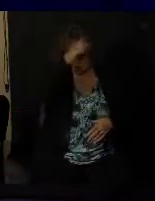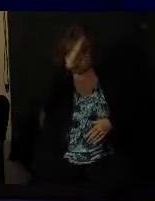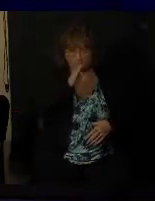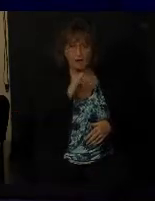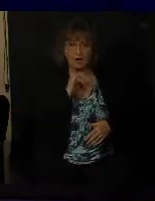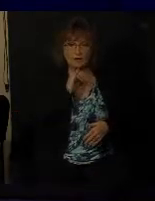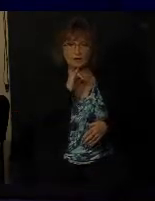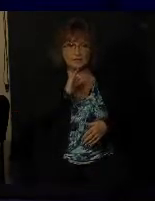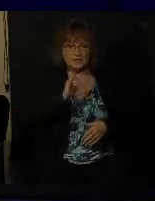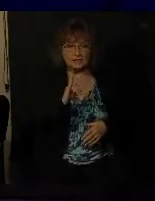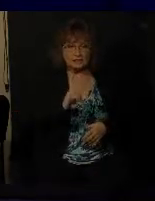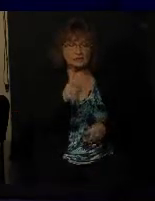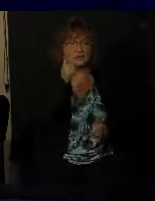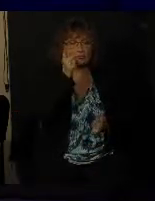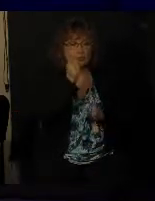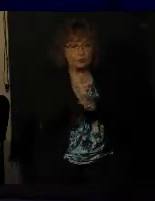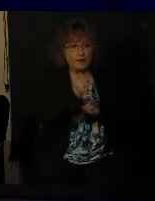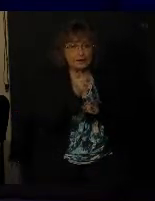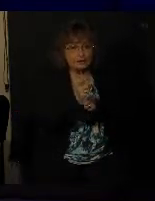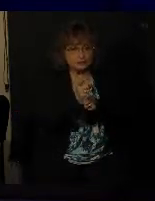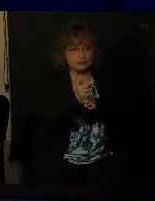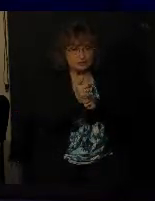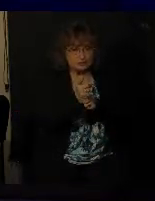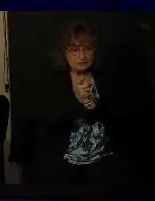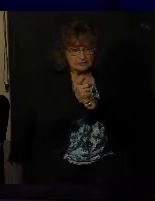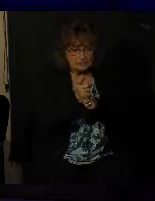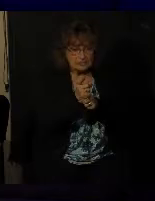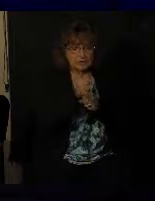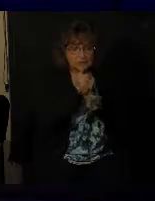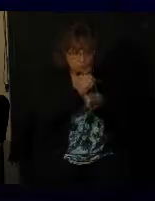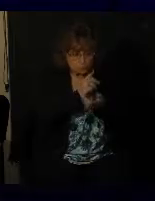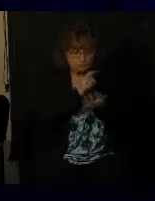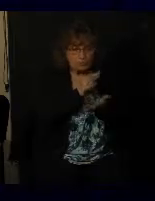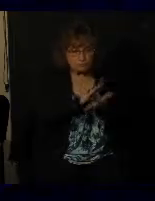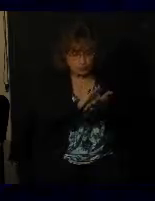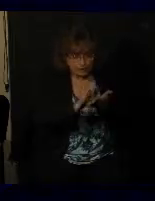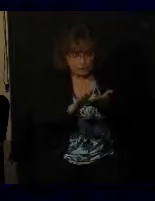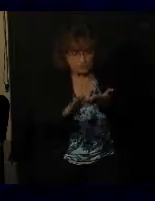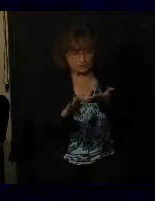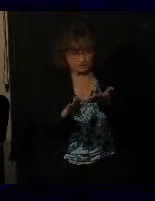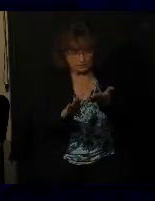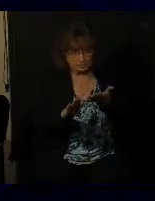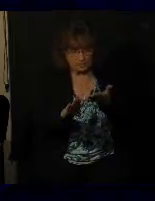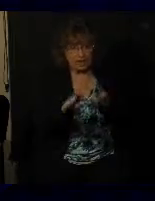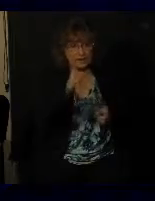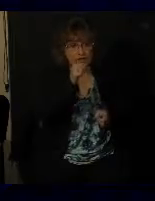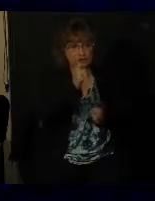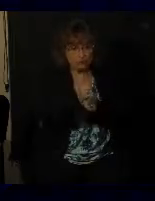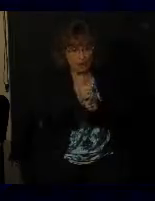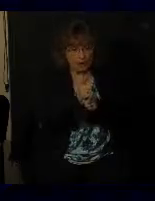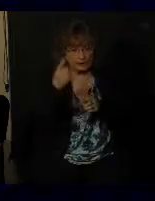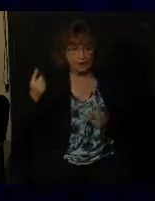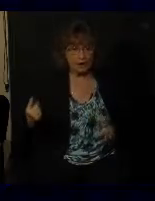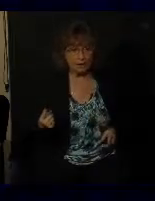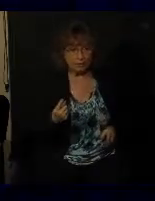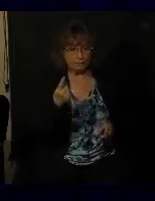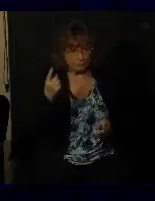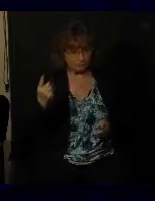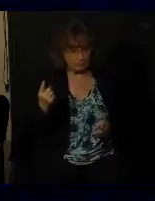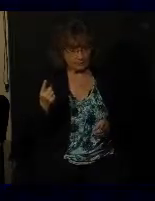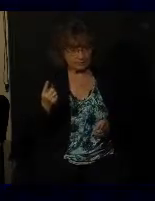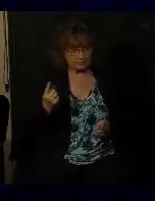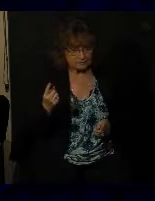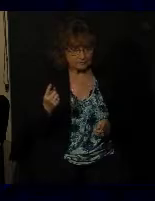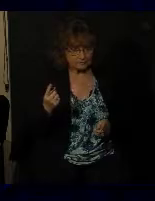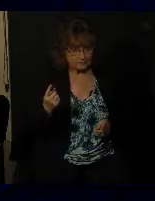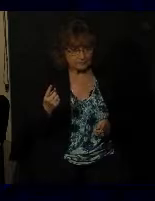Boy, the world tells us different on that. Verse 21, "Have not I the Lord, and there is